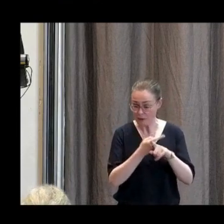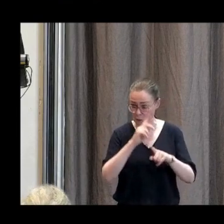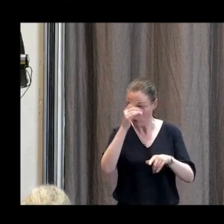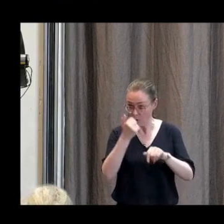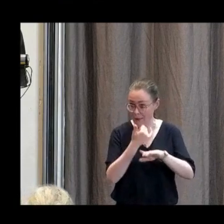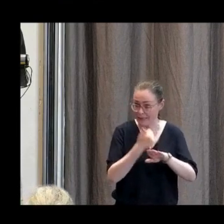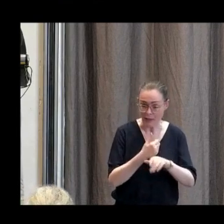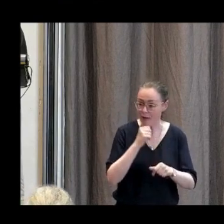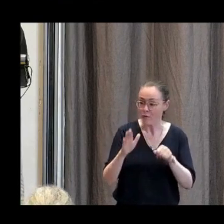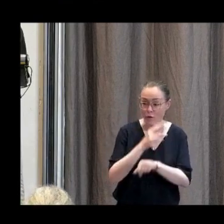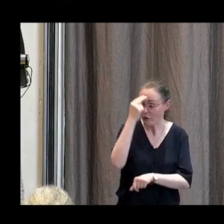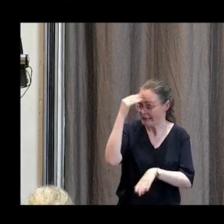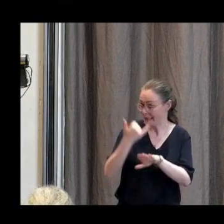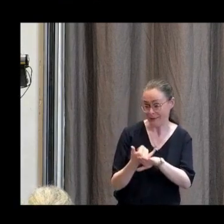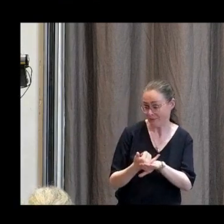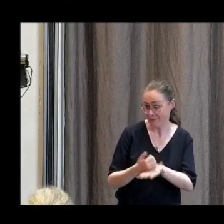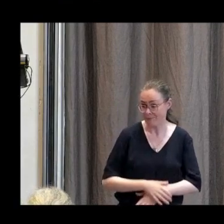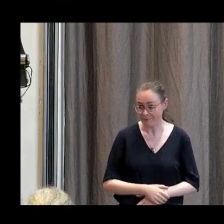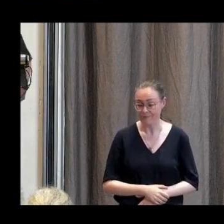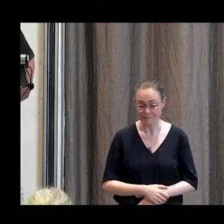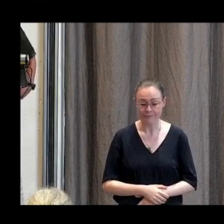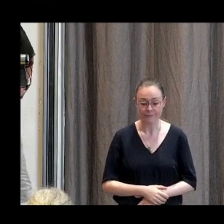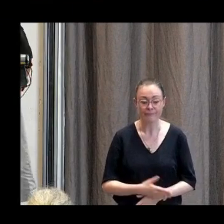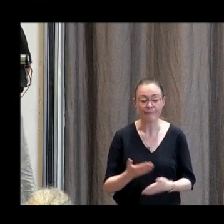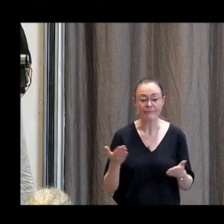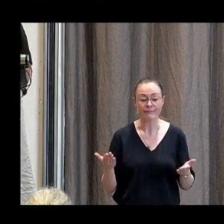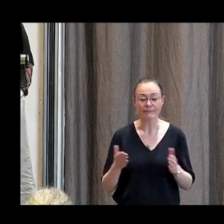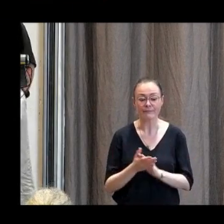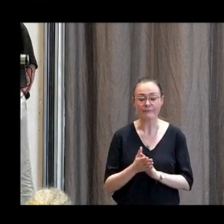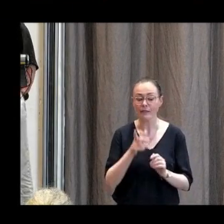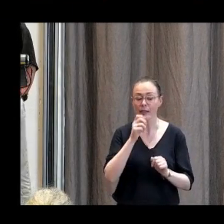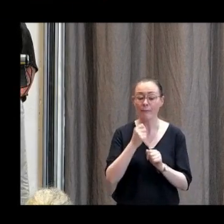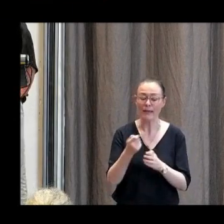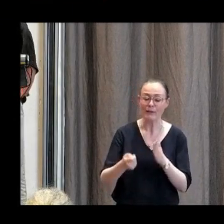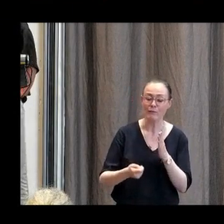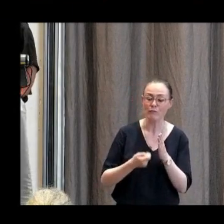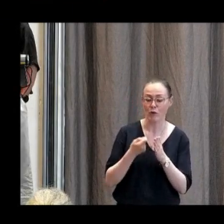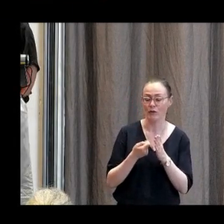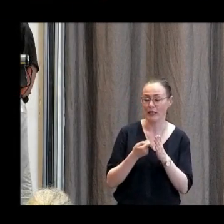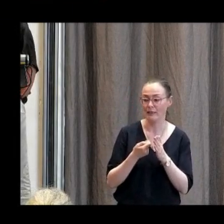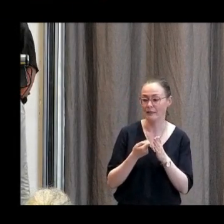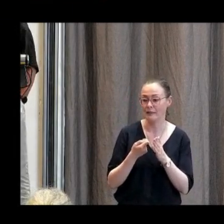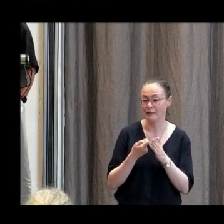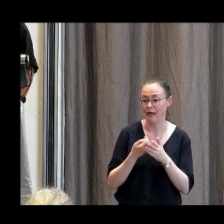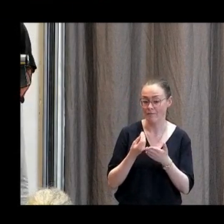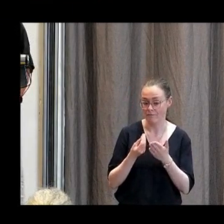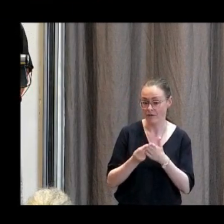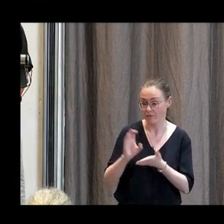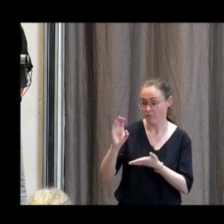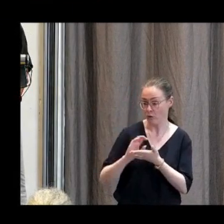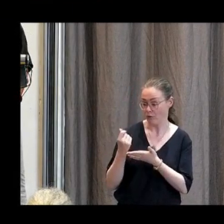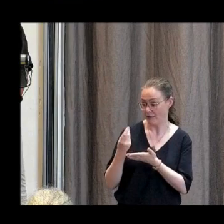not understood. So this brings me to the project that has been funded